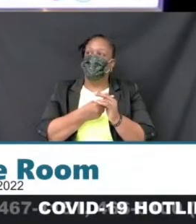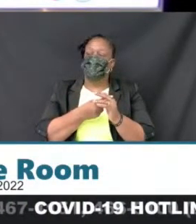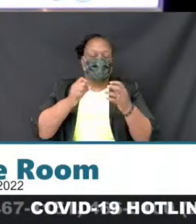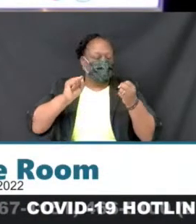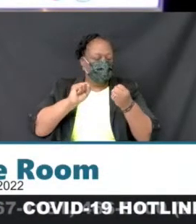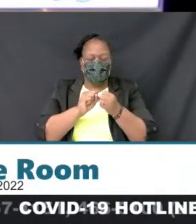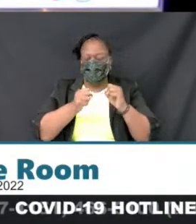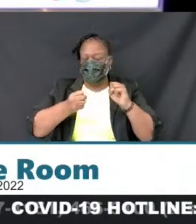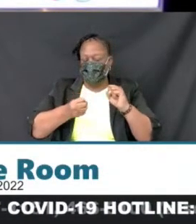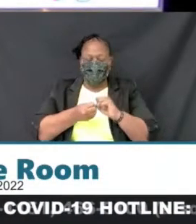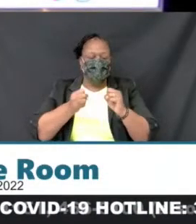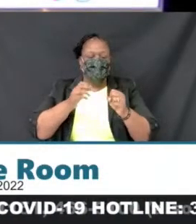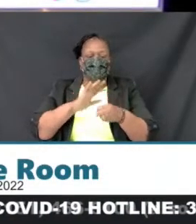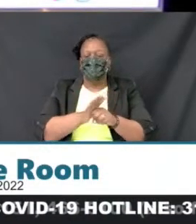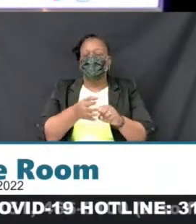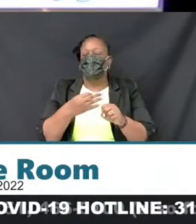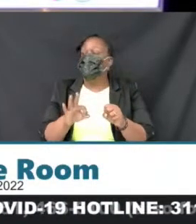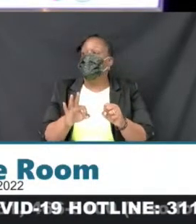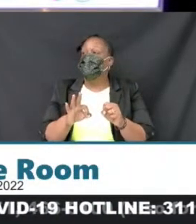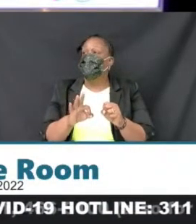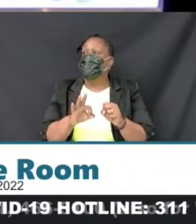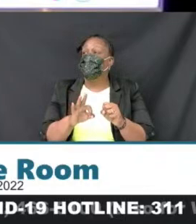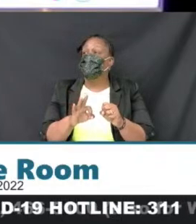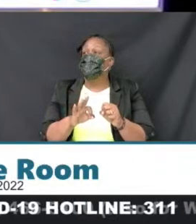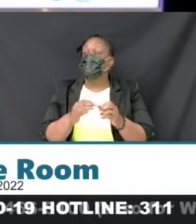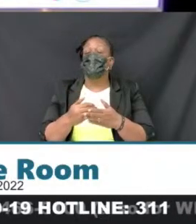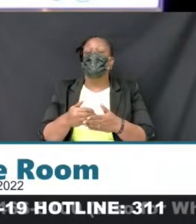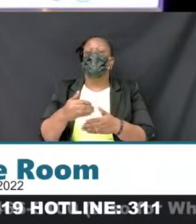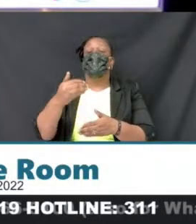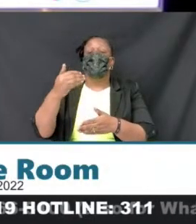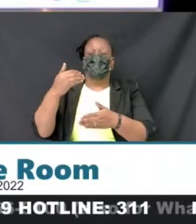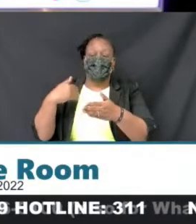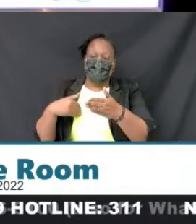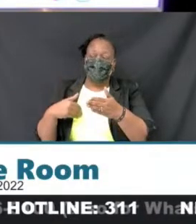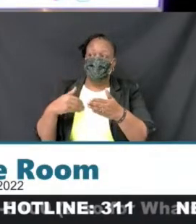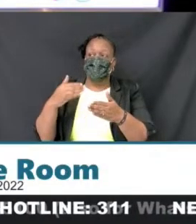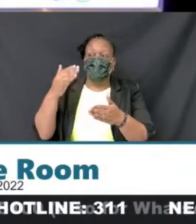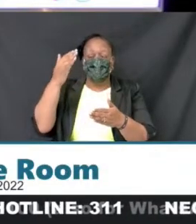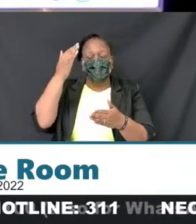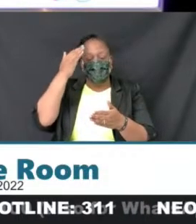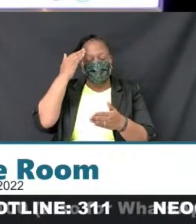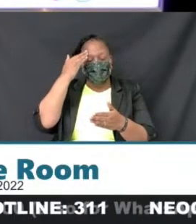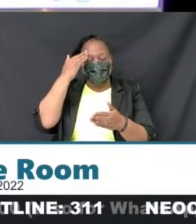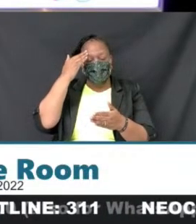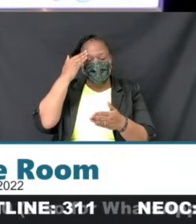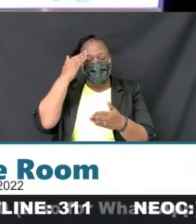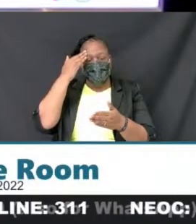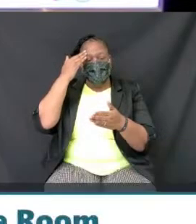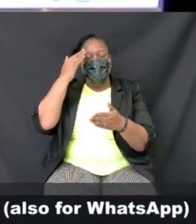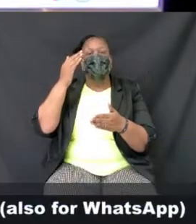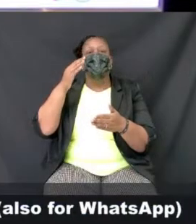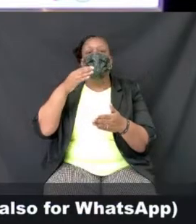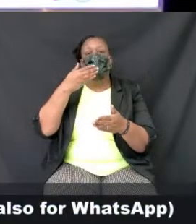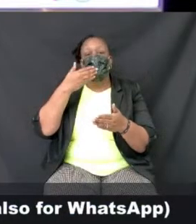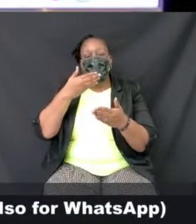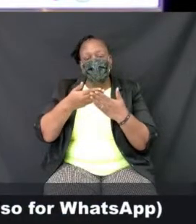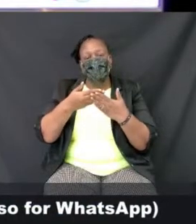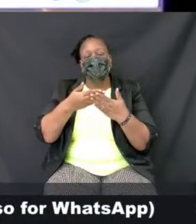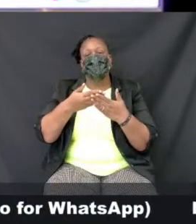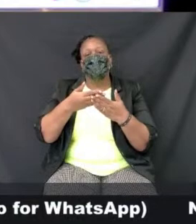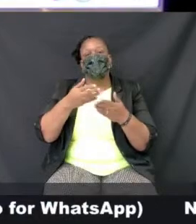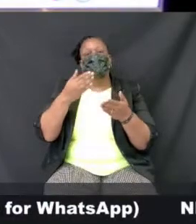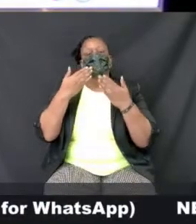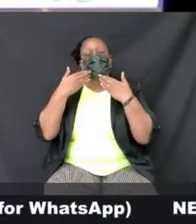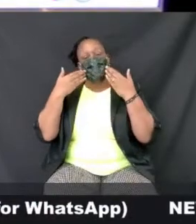fighting COVID-19, before we knew the effectiveness of the non-pharmaceuticals, before